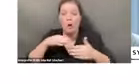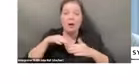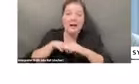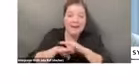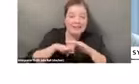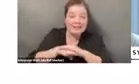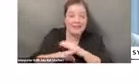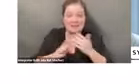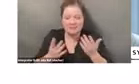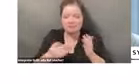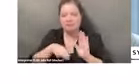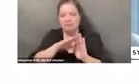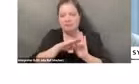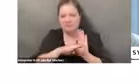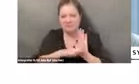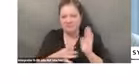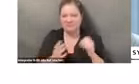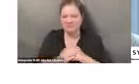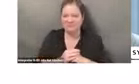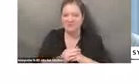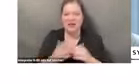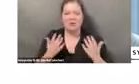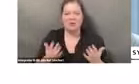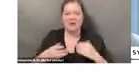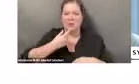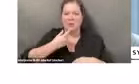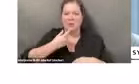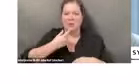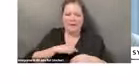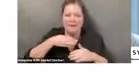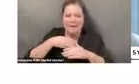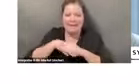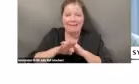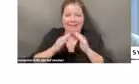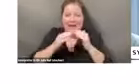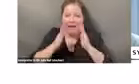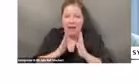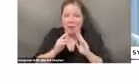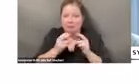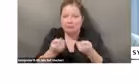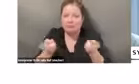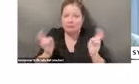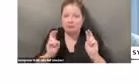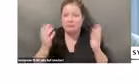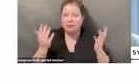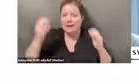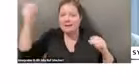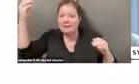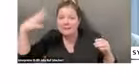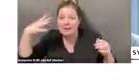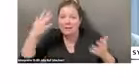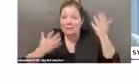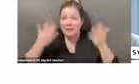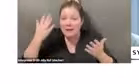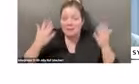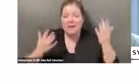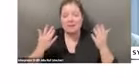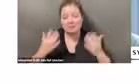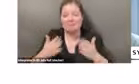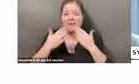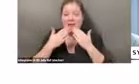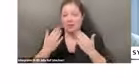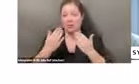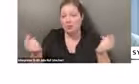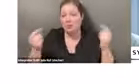we would also enjoy the sunshine. But thank you for being here with us this afternoon. We do unfortunately